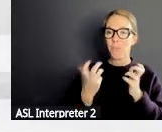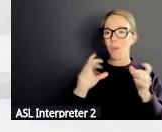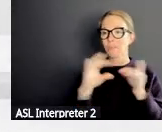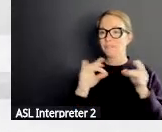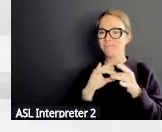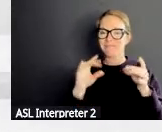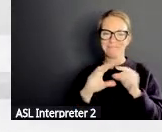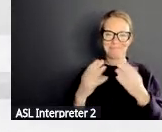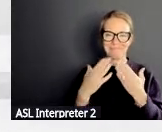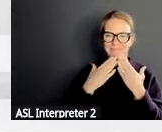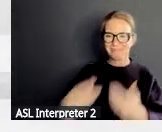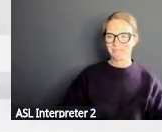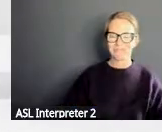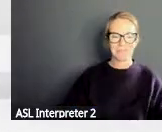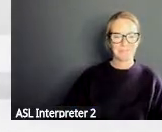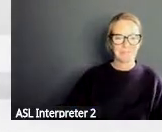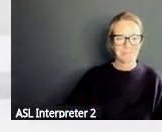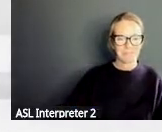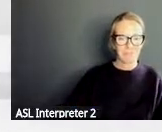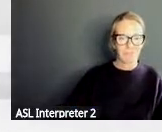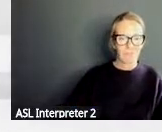Thanks.